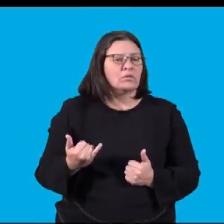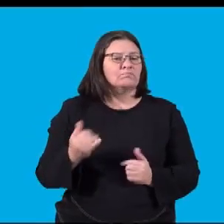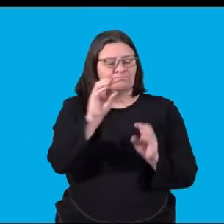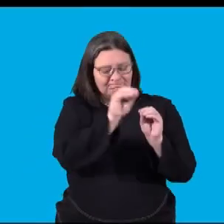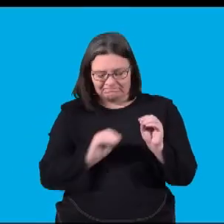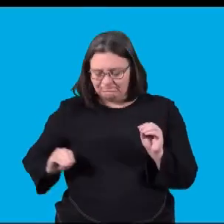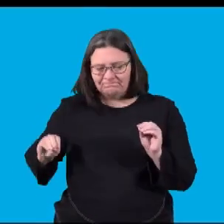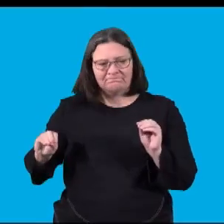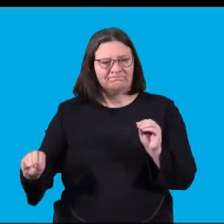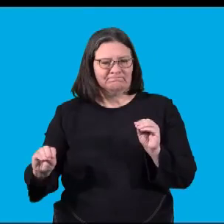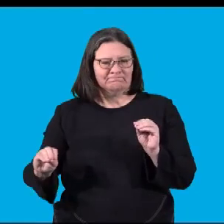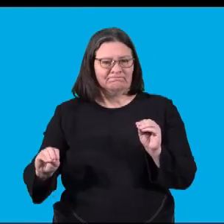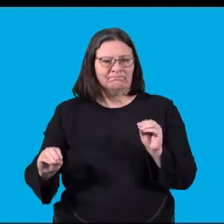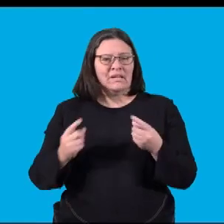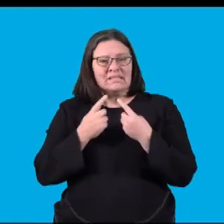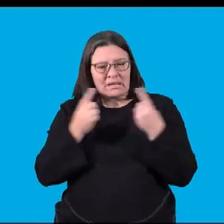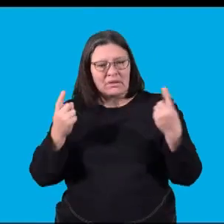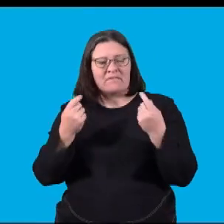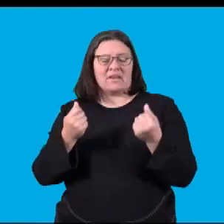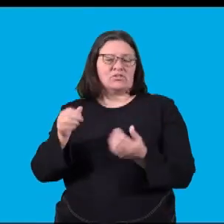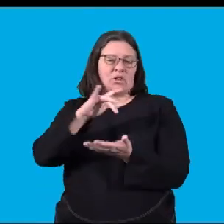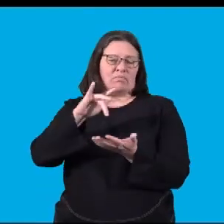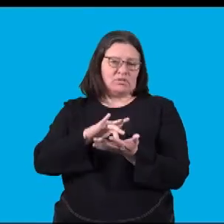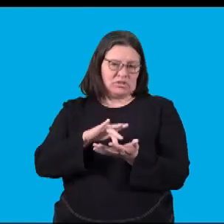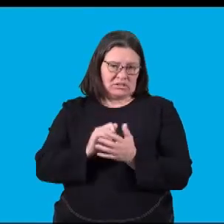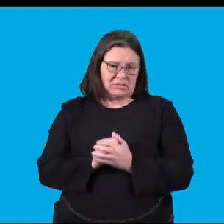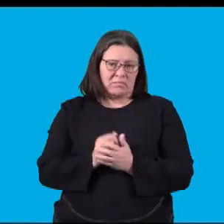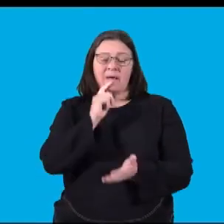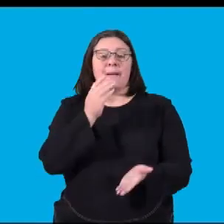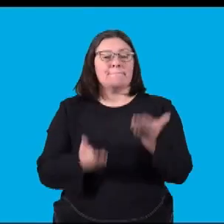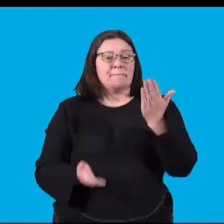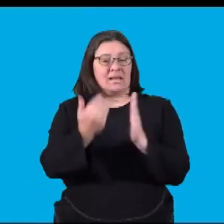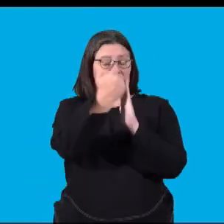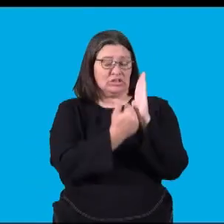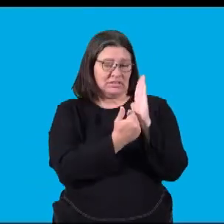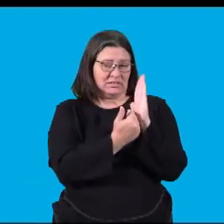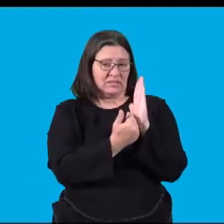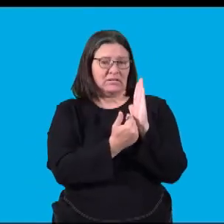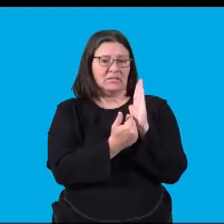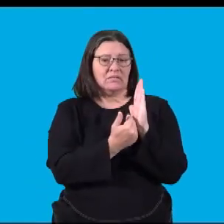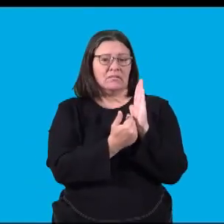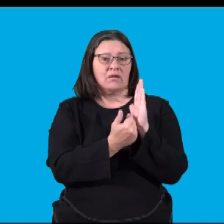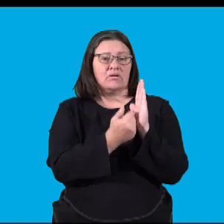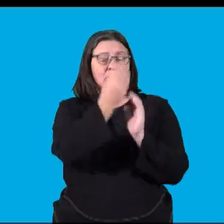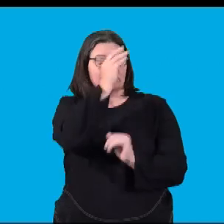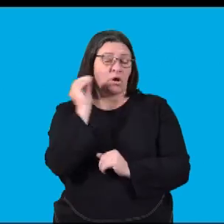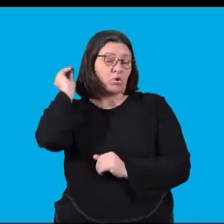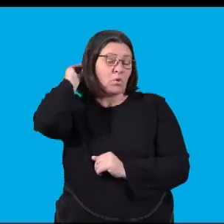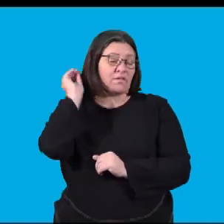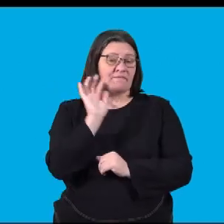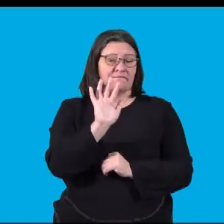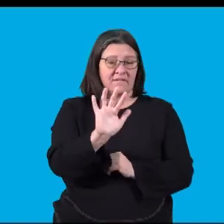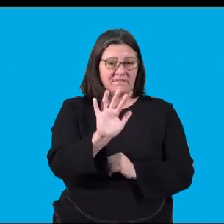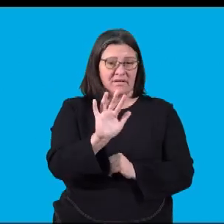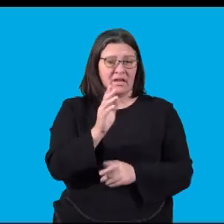an amount that we would now take to your statement of financial position. We're talking balance sheet now. Under note 5, trade